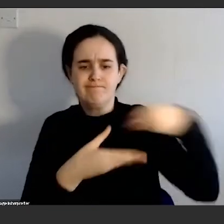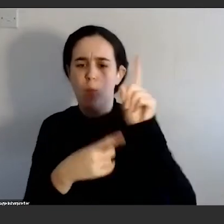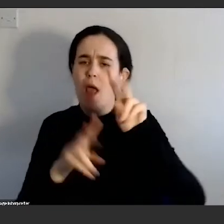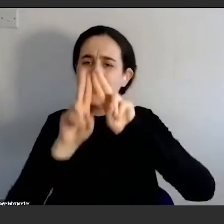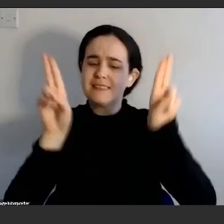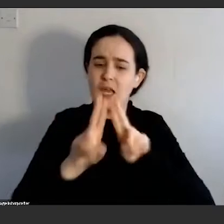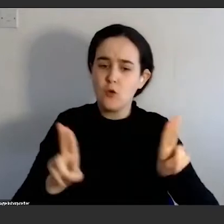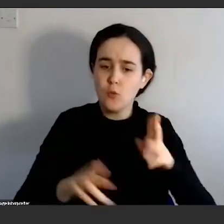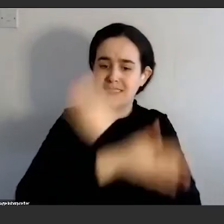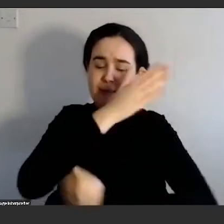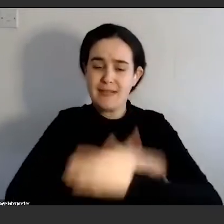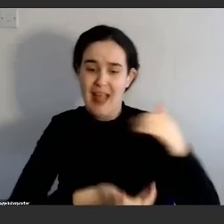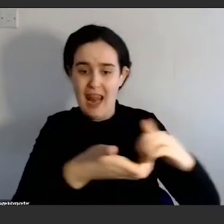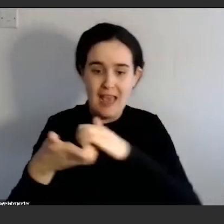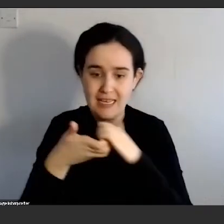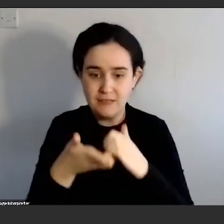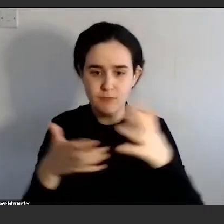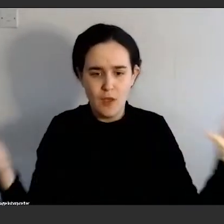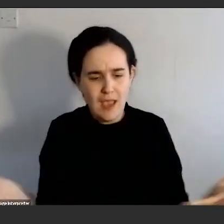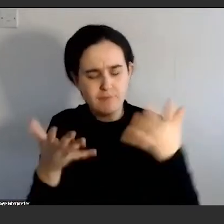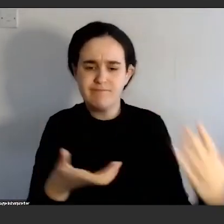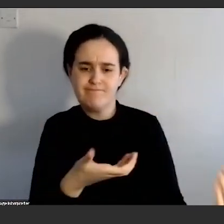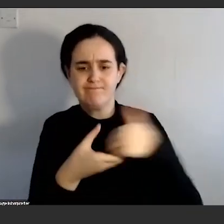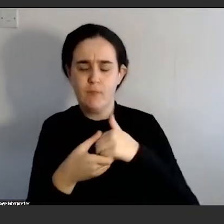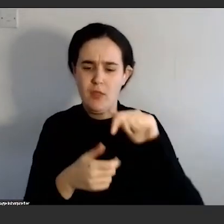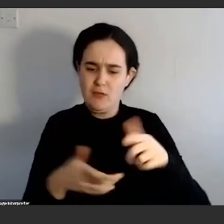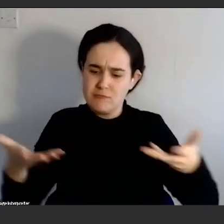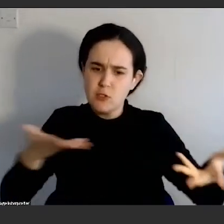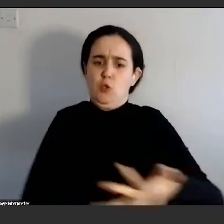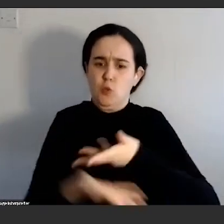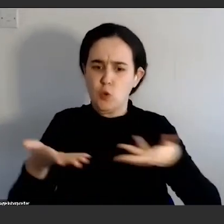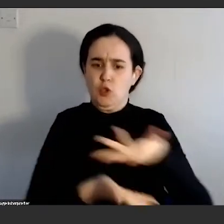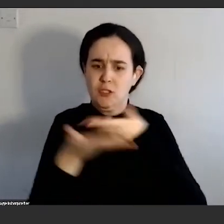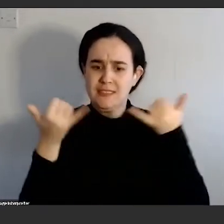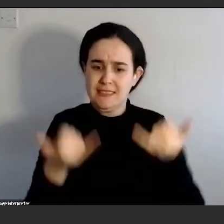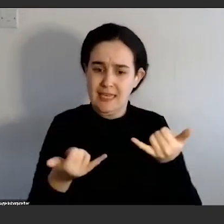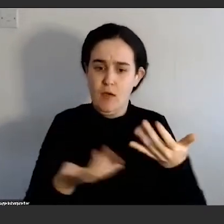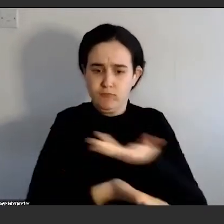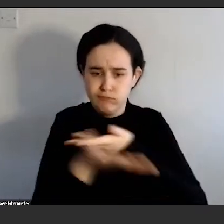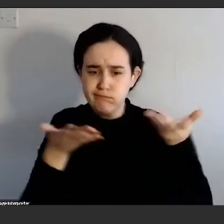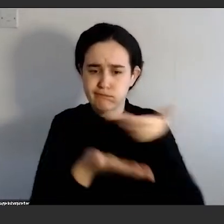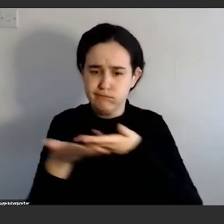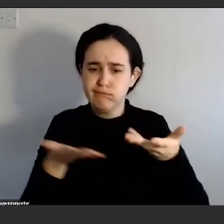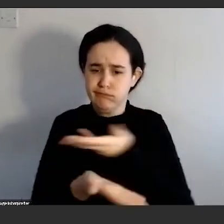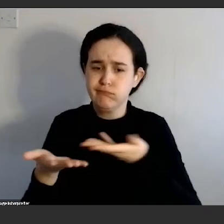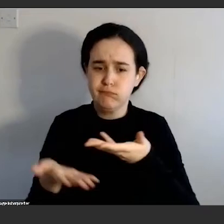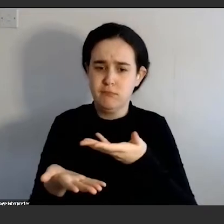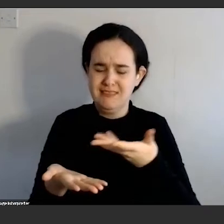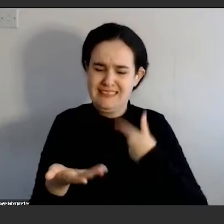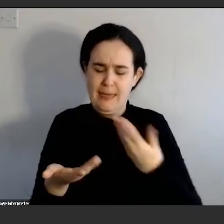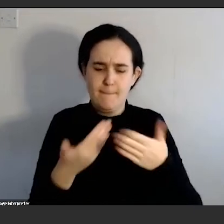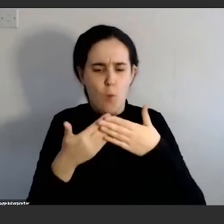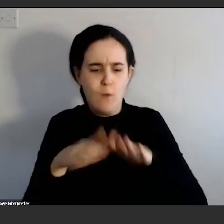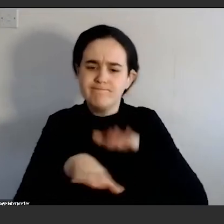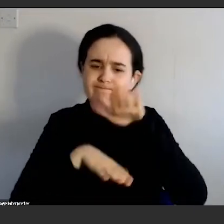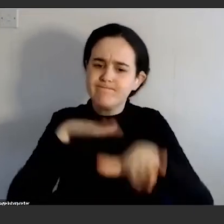WHO is already taking many steps to support countries build a disability-inclusive health